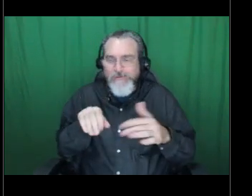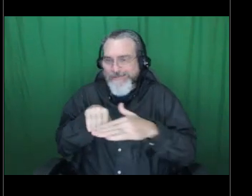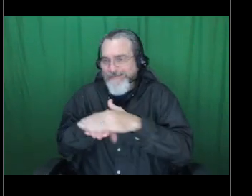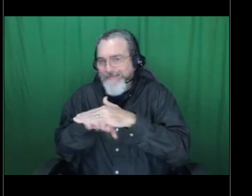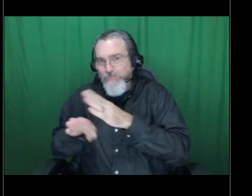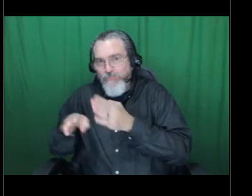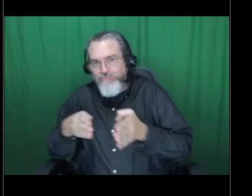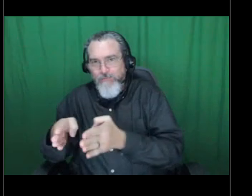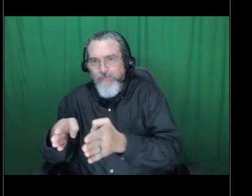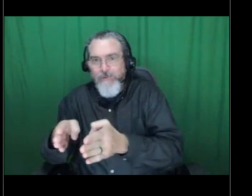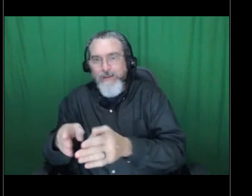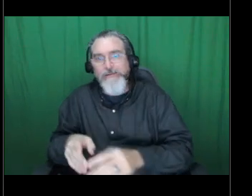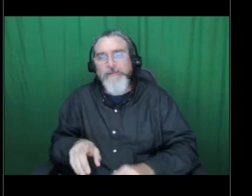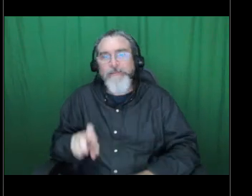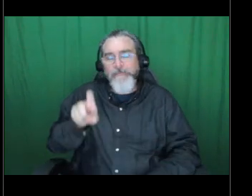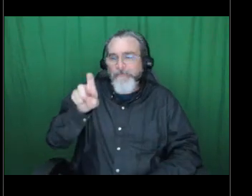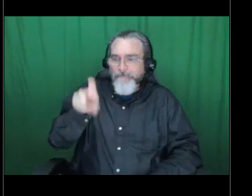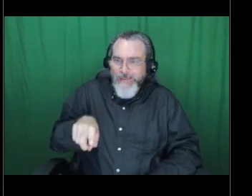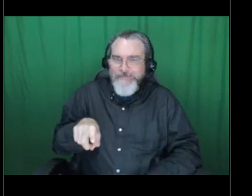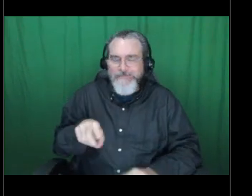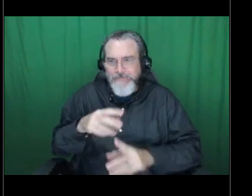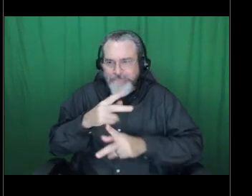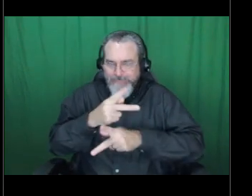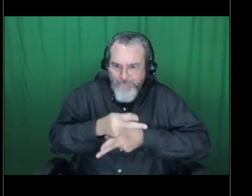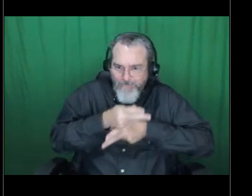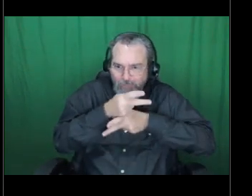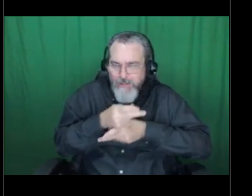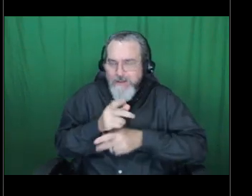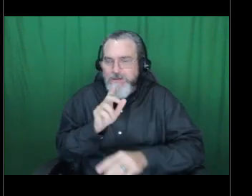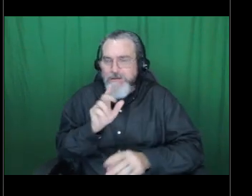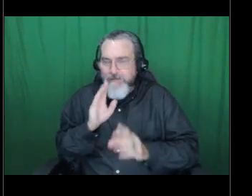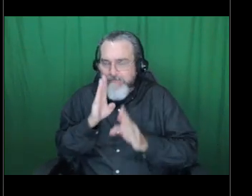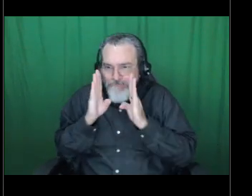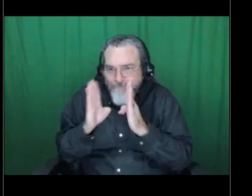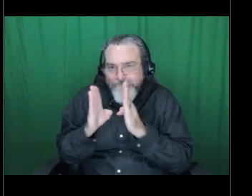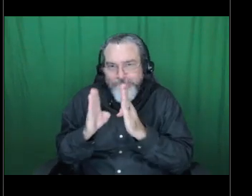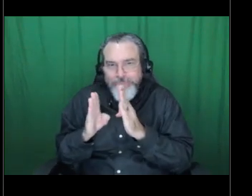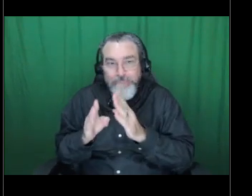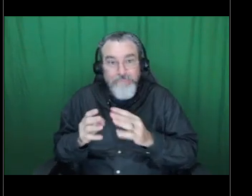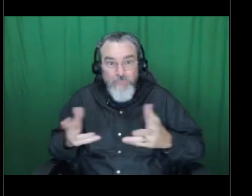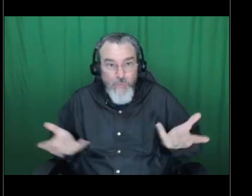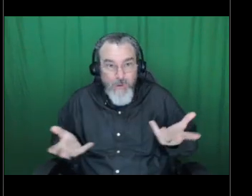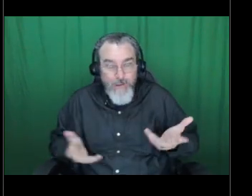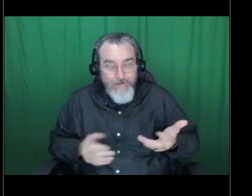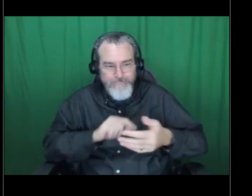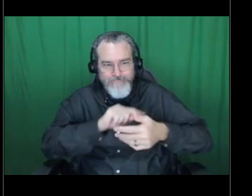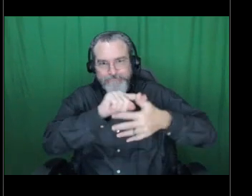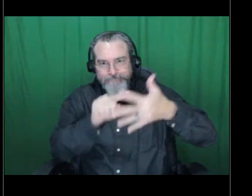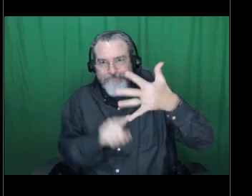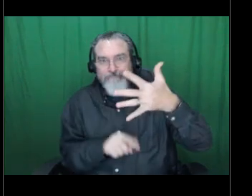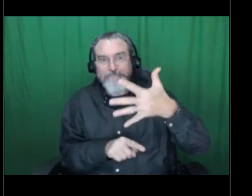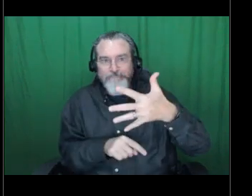routes which must be given careful attention are the width of the